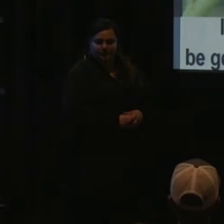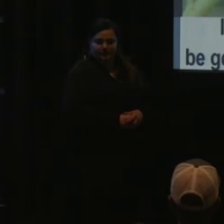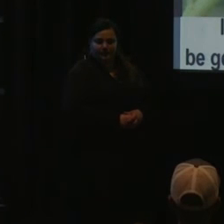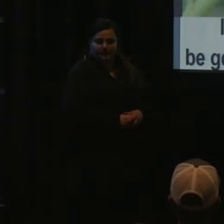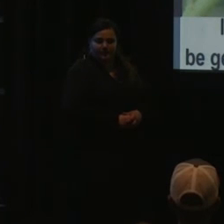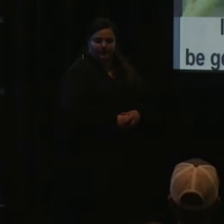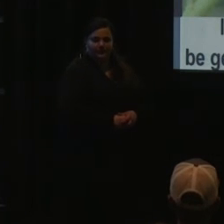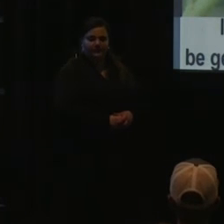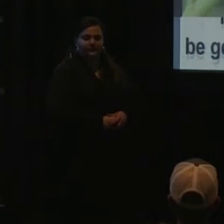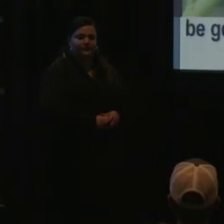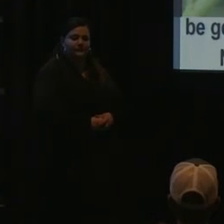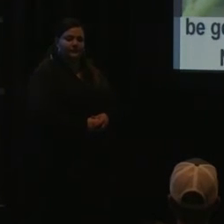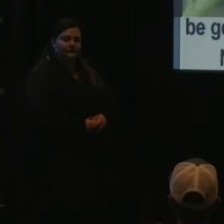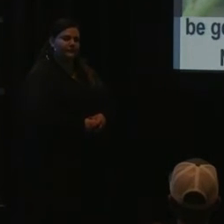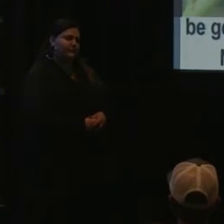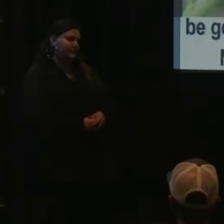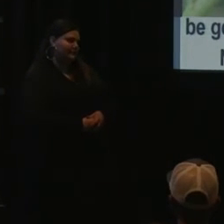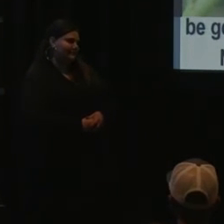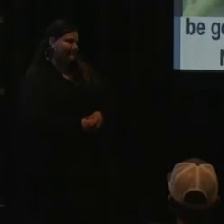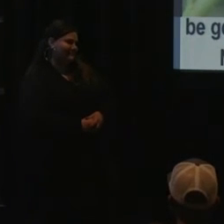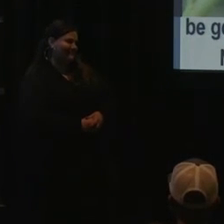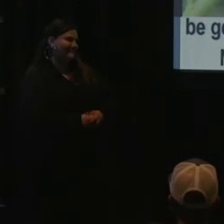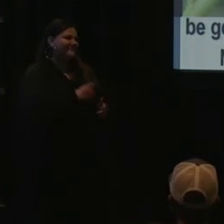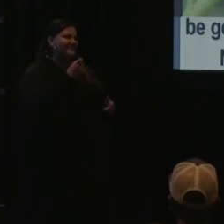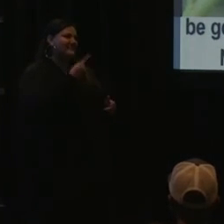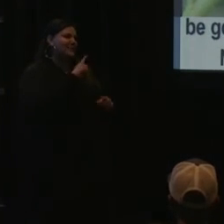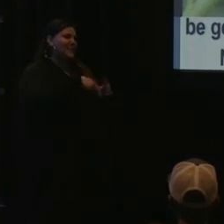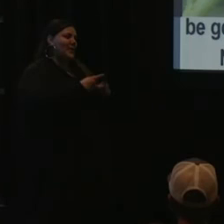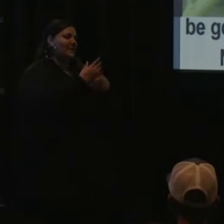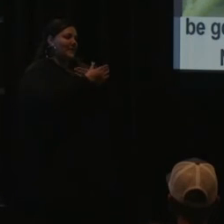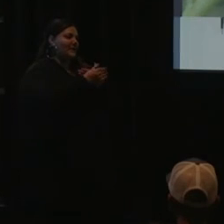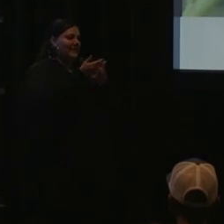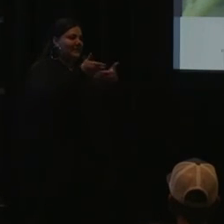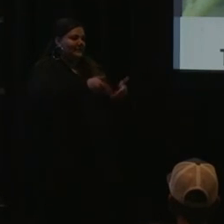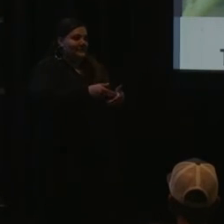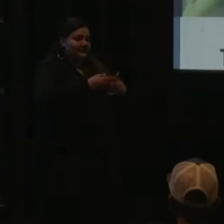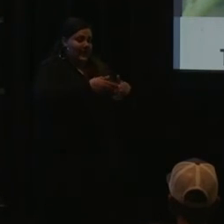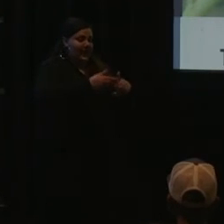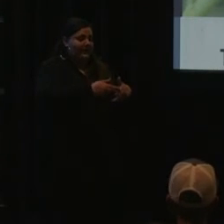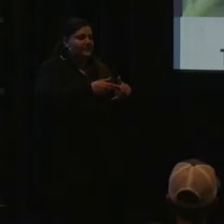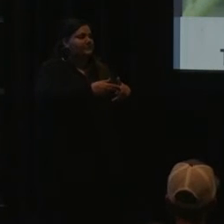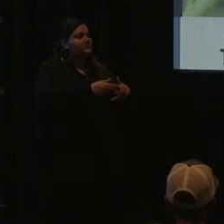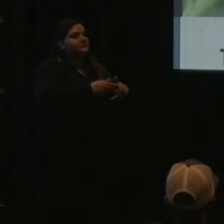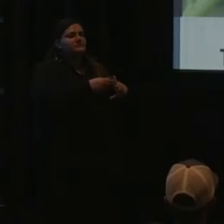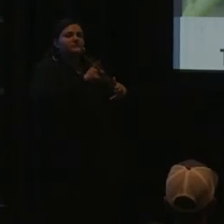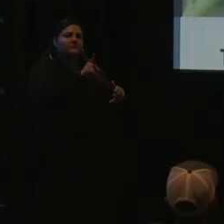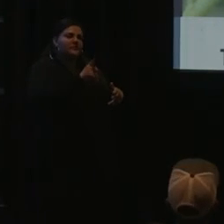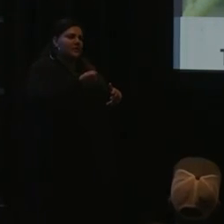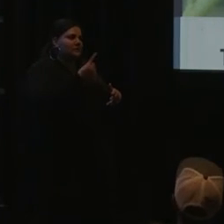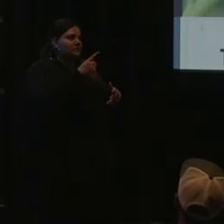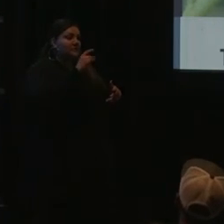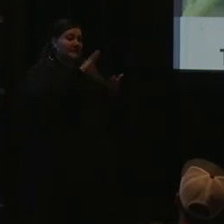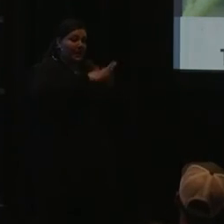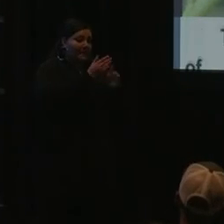Not every egg from a butterfly turns into a butterfly. This little monarch egg has a very, very small